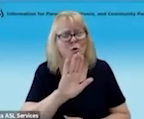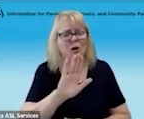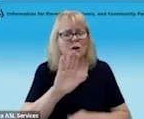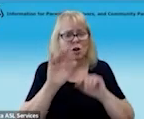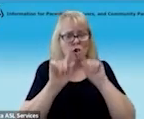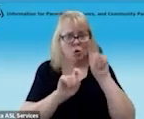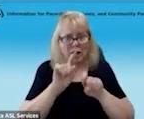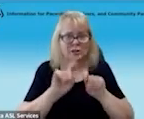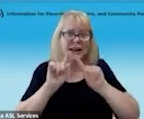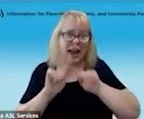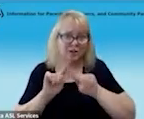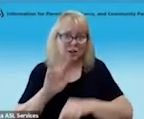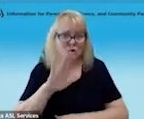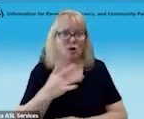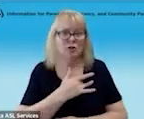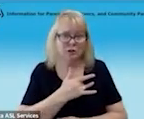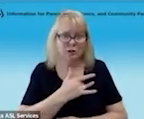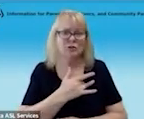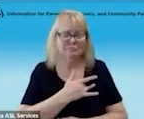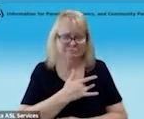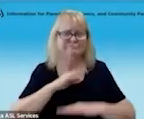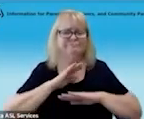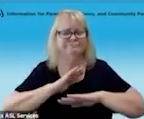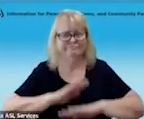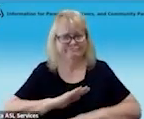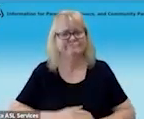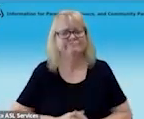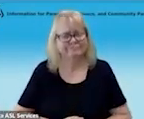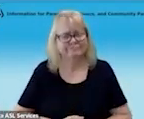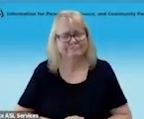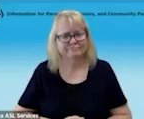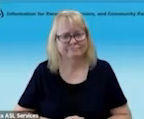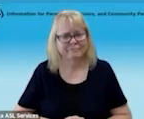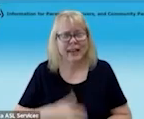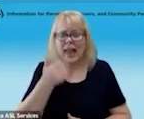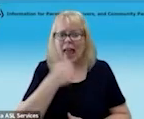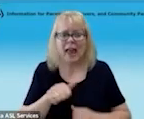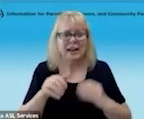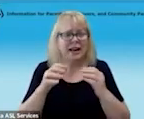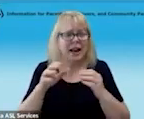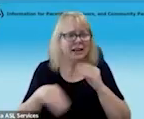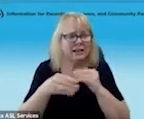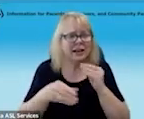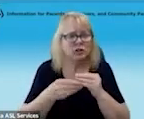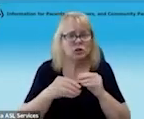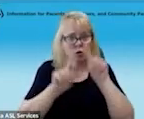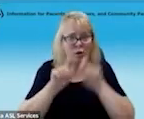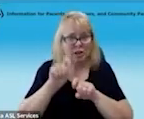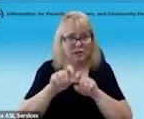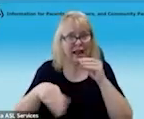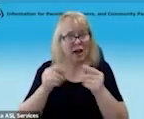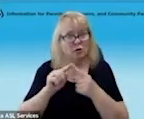remaining questions in the chat, and we will do all we can to get an answer for you. Thank